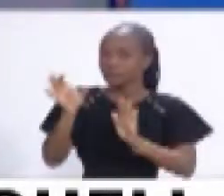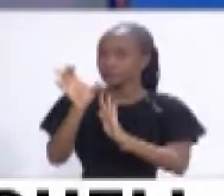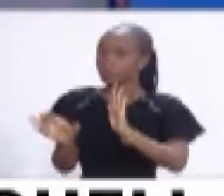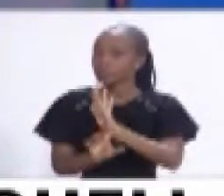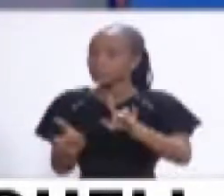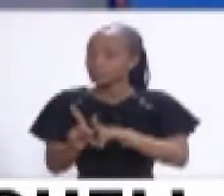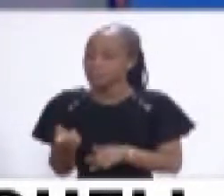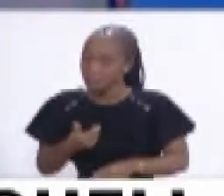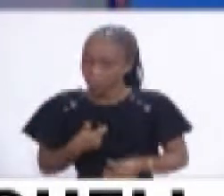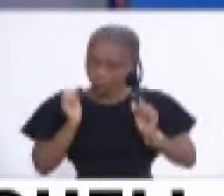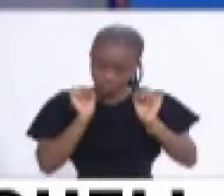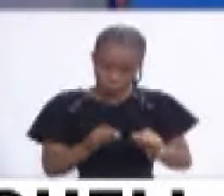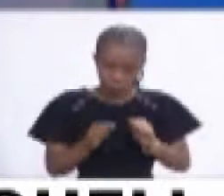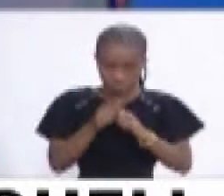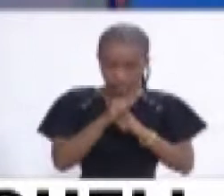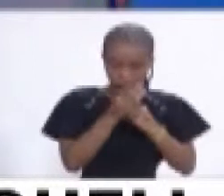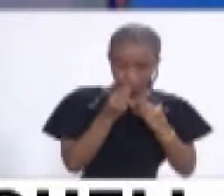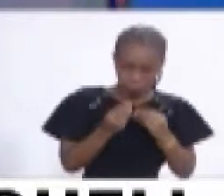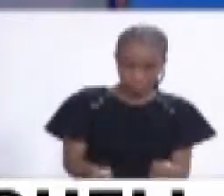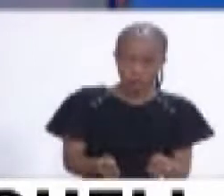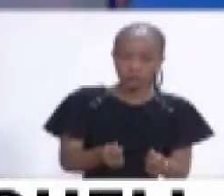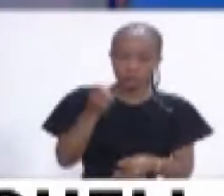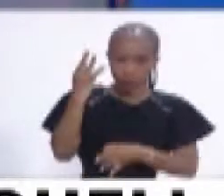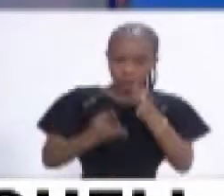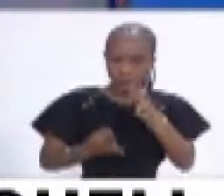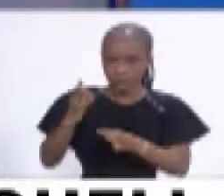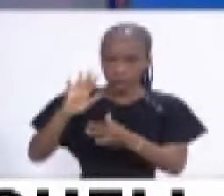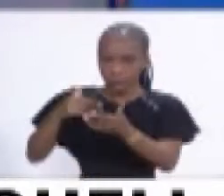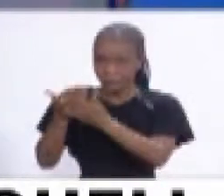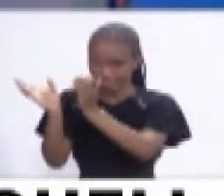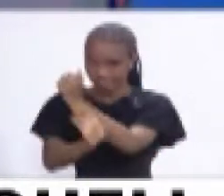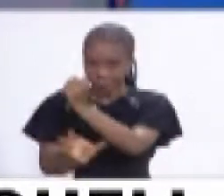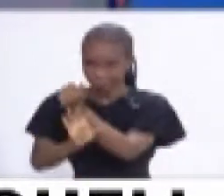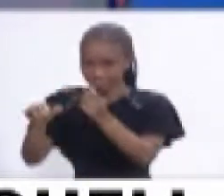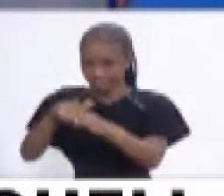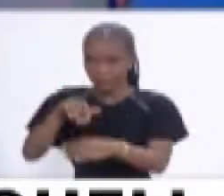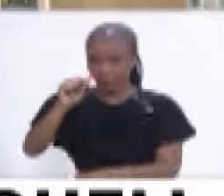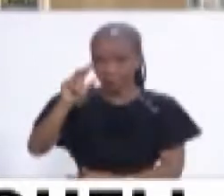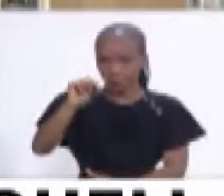and has the potential of killing the judiciary and sinking the country into anarchy.